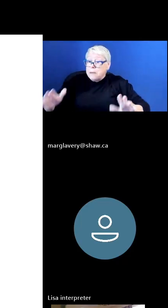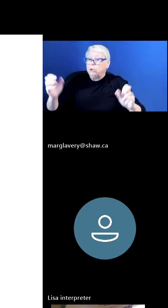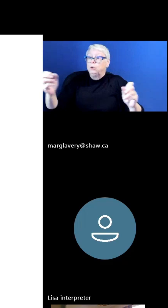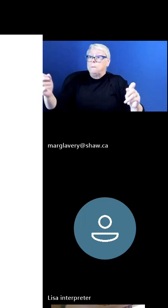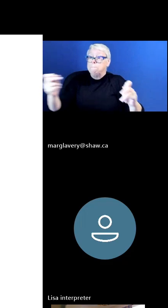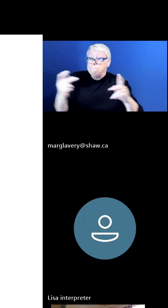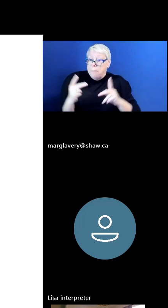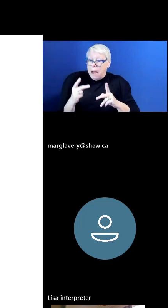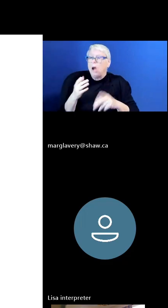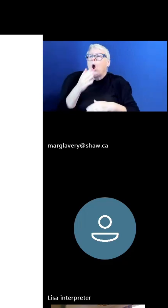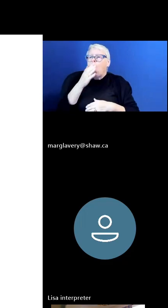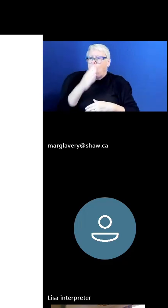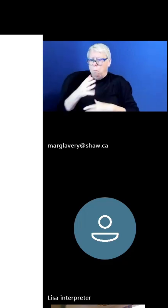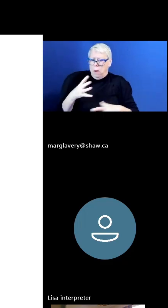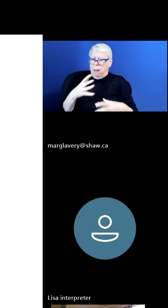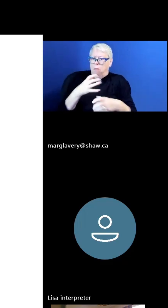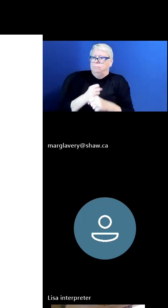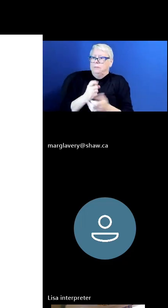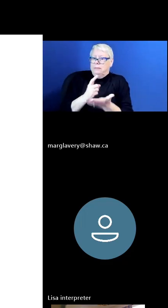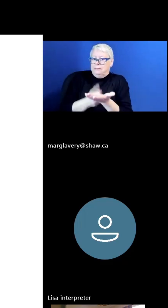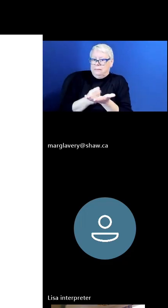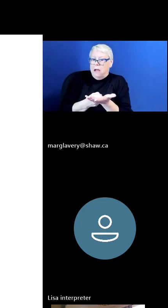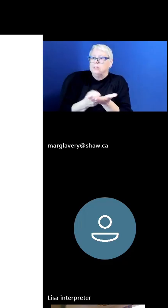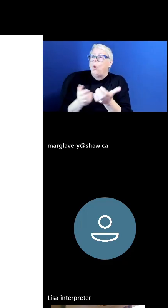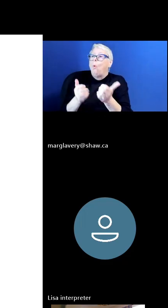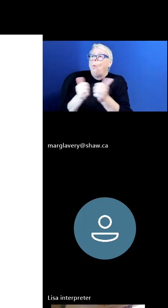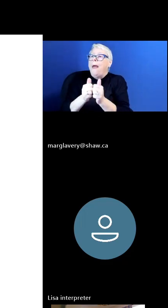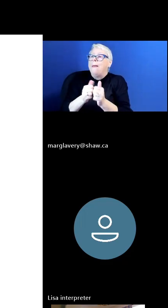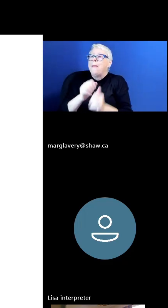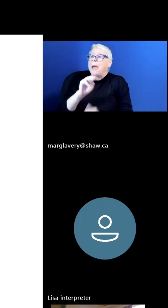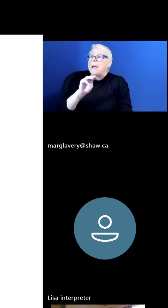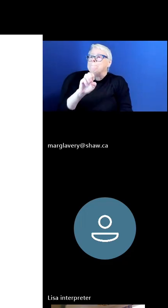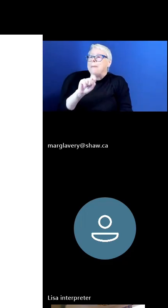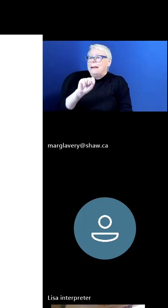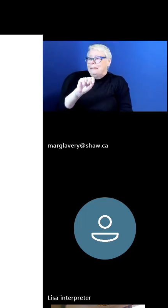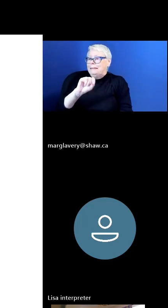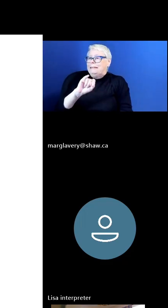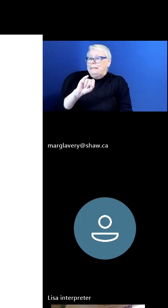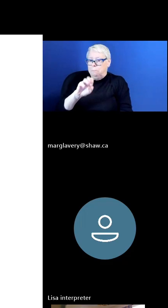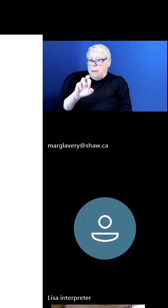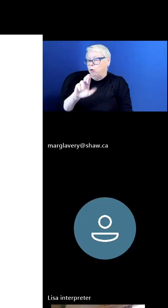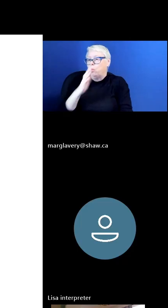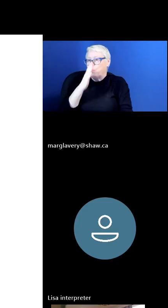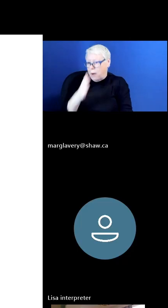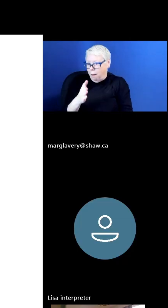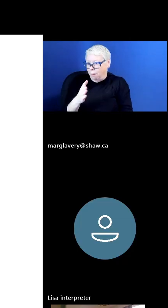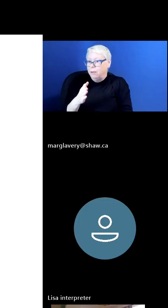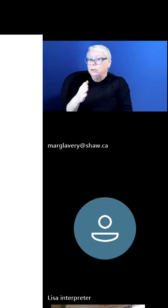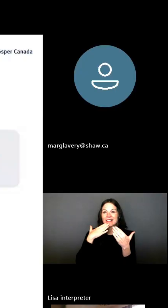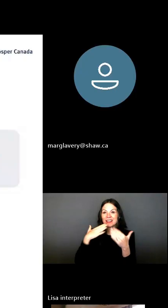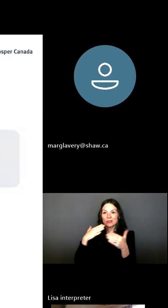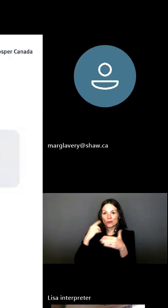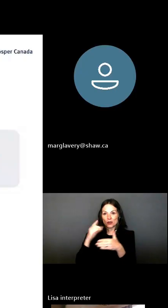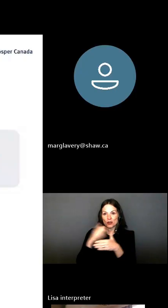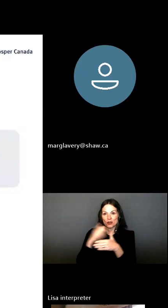debrief using Mentimeter again, discovering what benefits you found for Sergio.